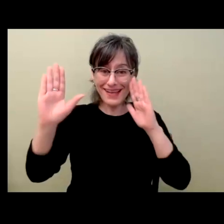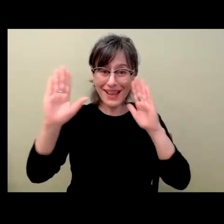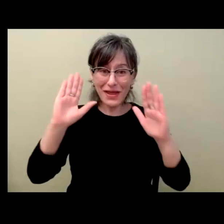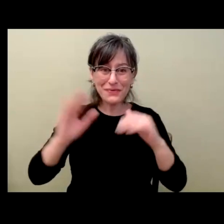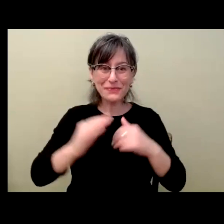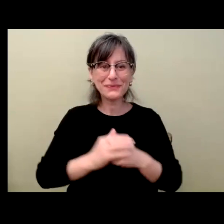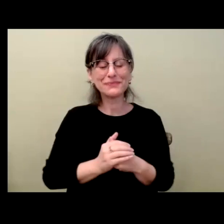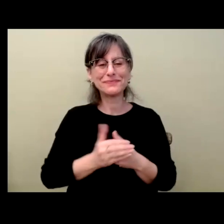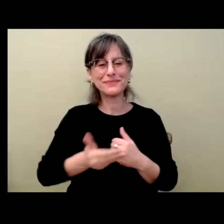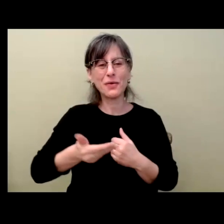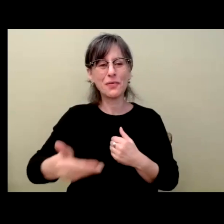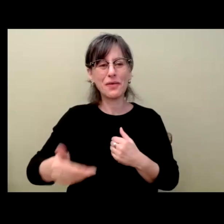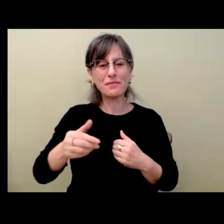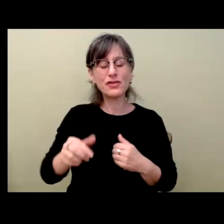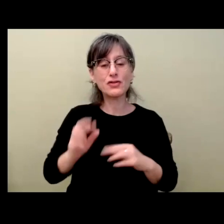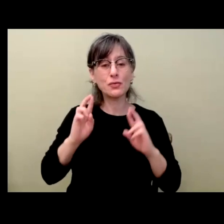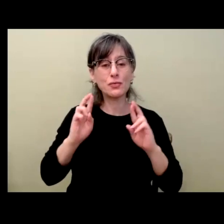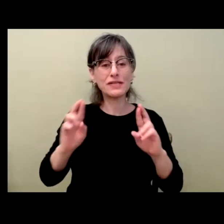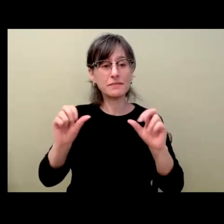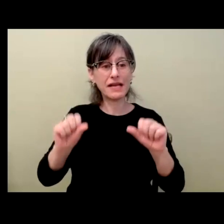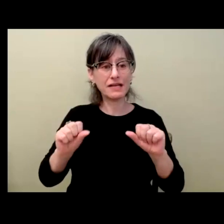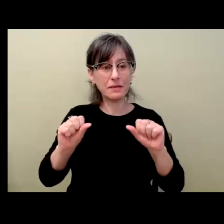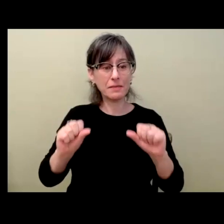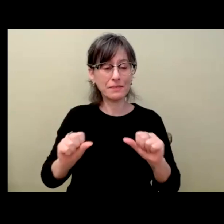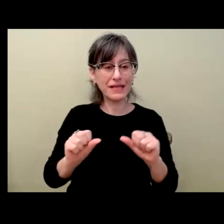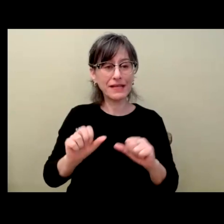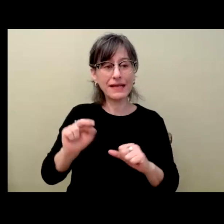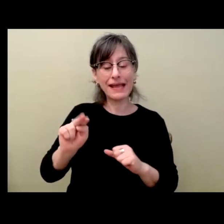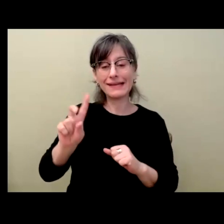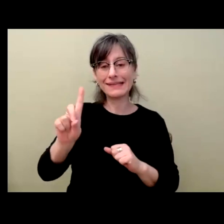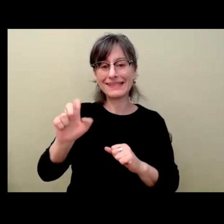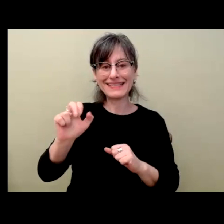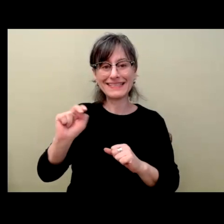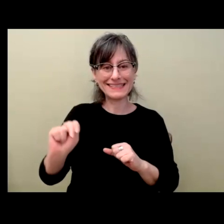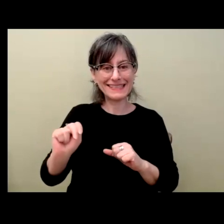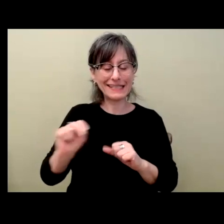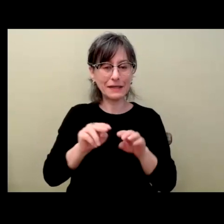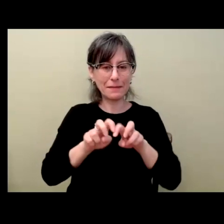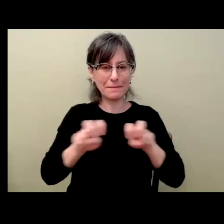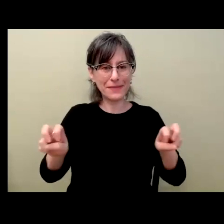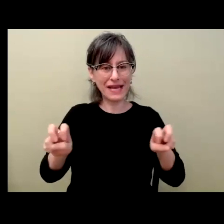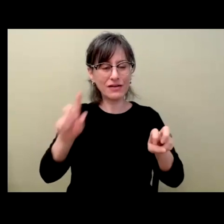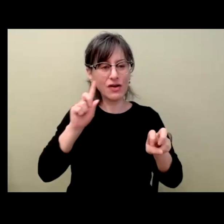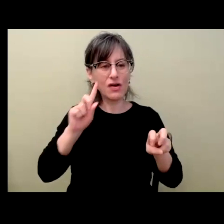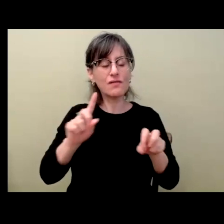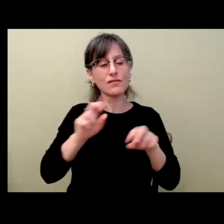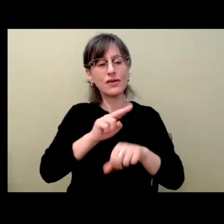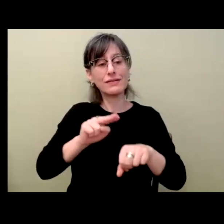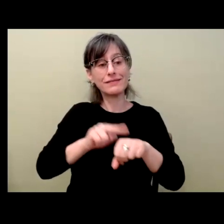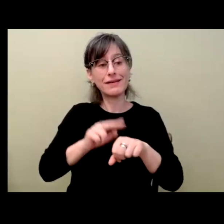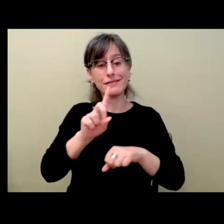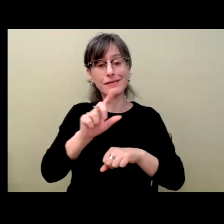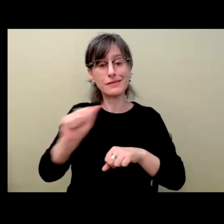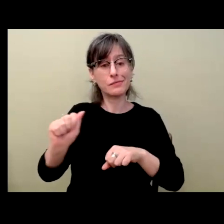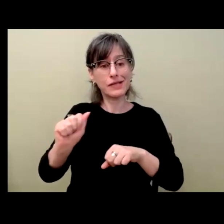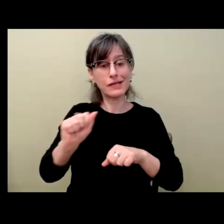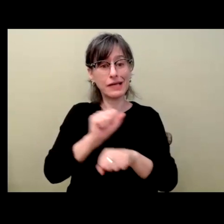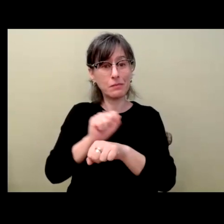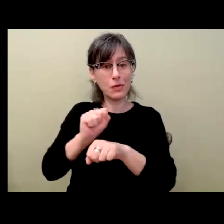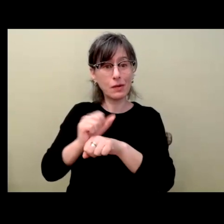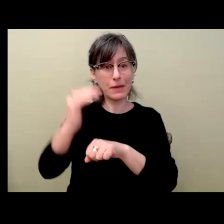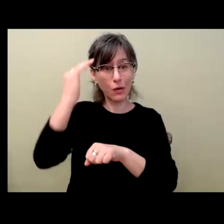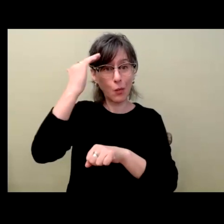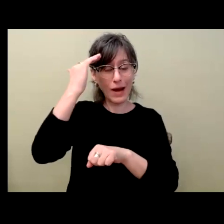Hello, and welcome to RespectAbility's NDEAM panel during National Disability Employment Awareness Month.